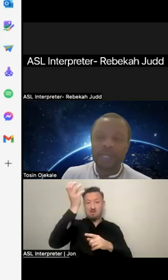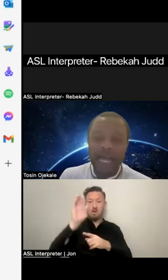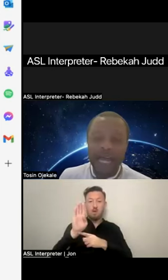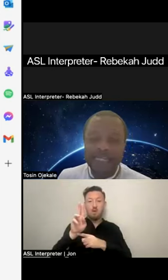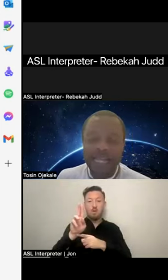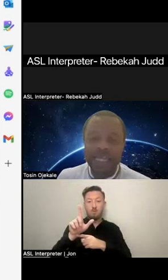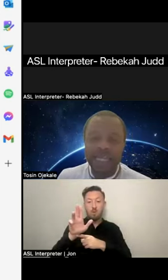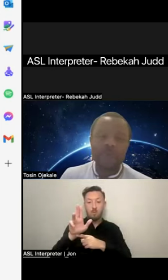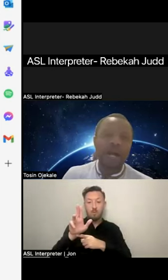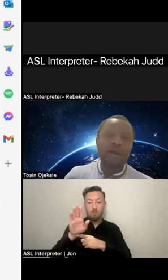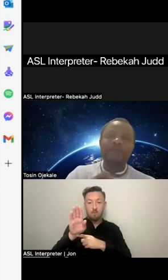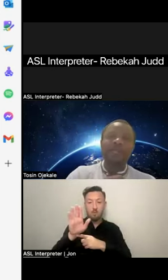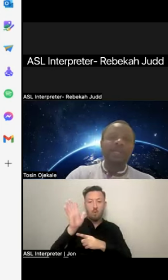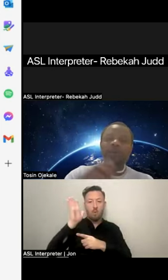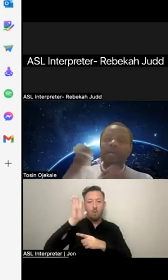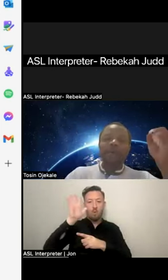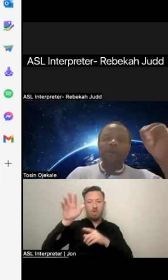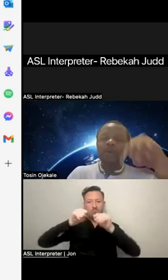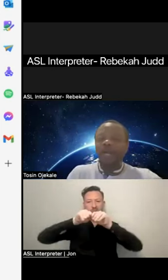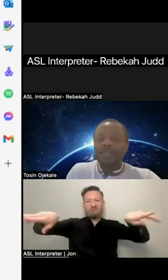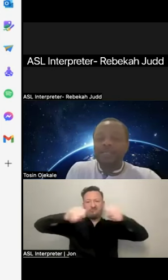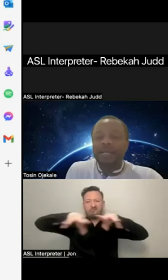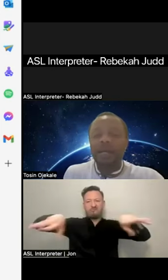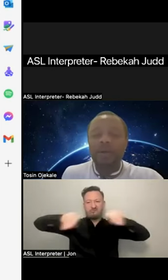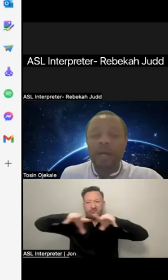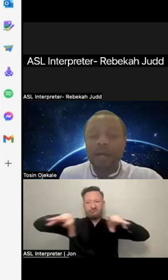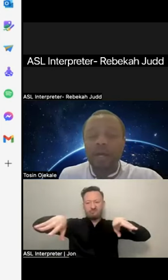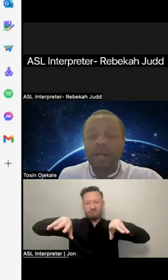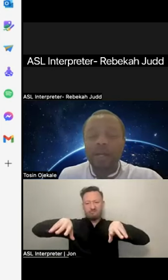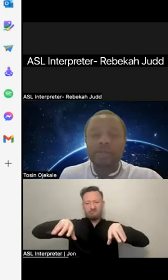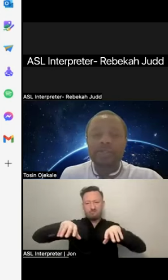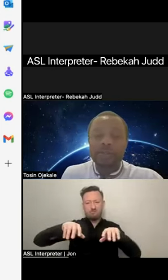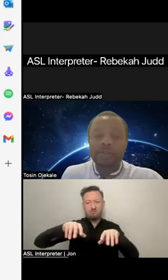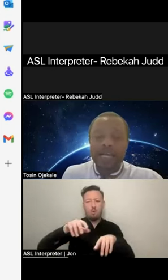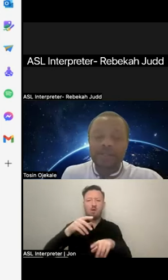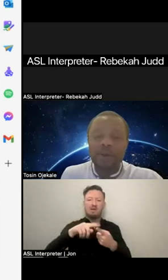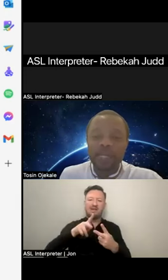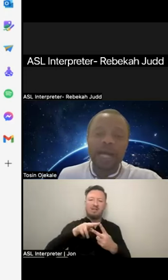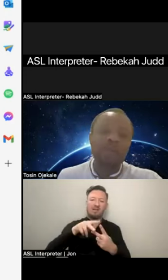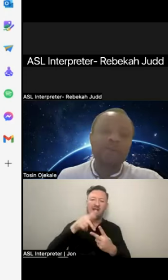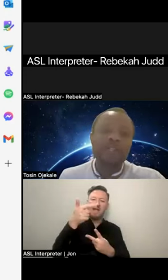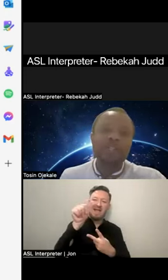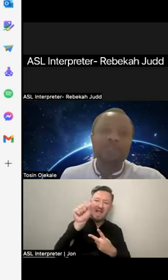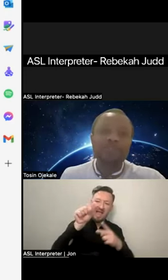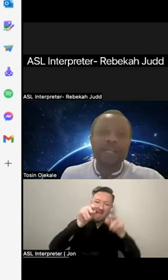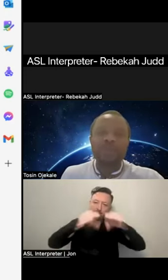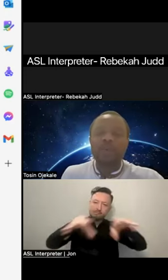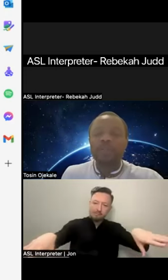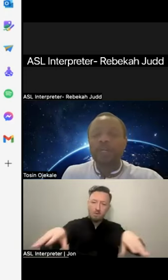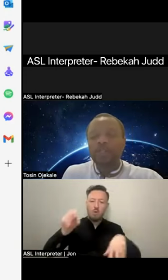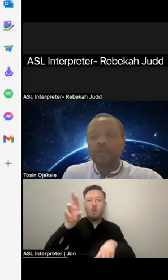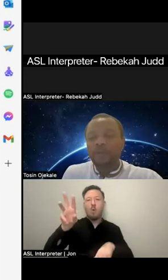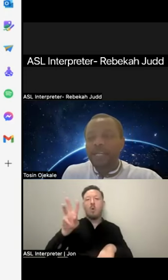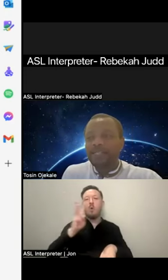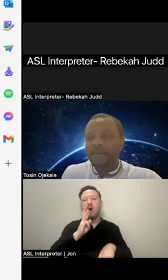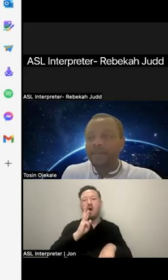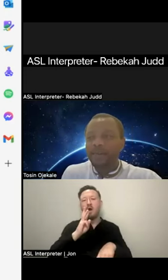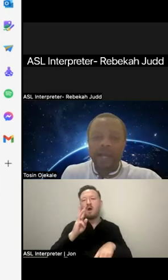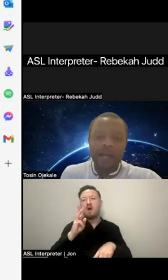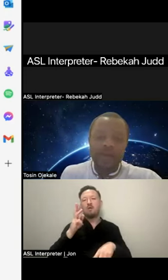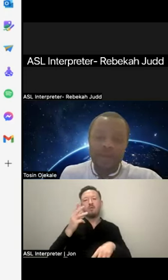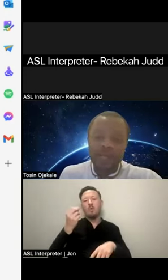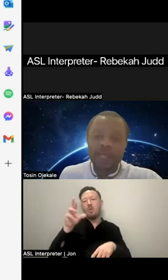to ignite, and then you have liquid or gas substance coming out of this to try to fight